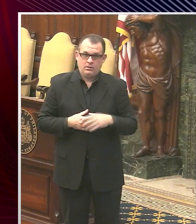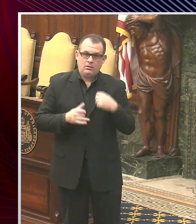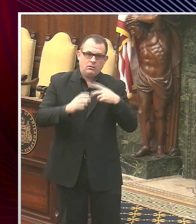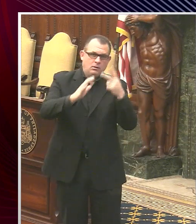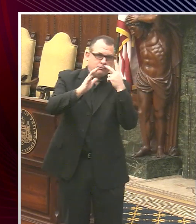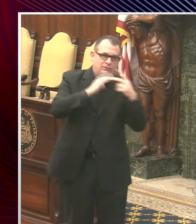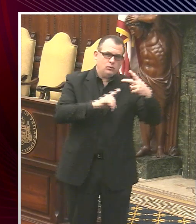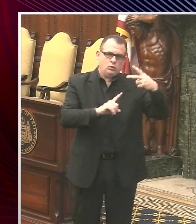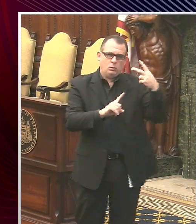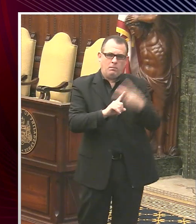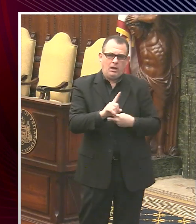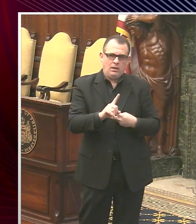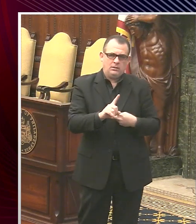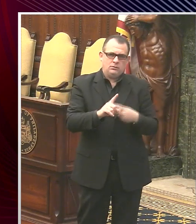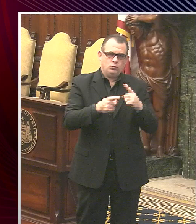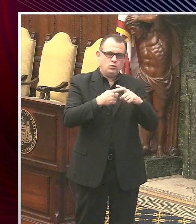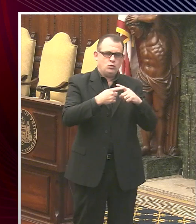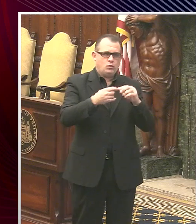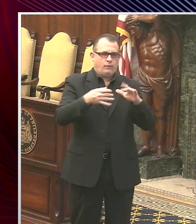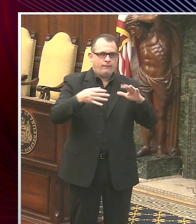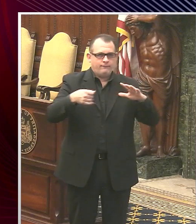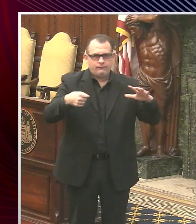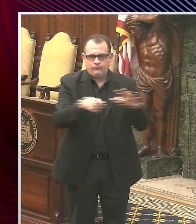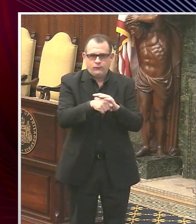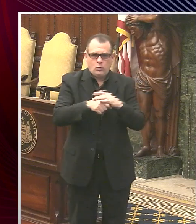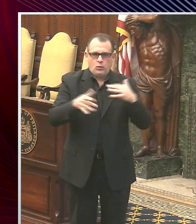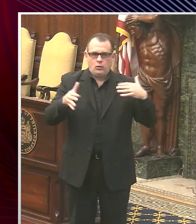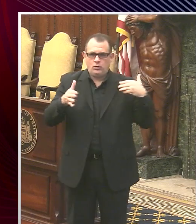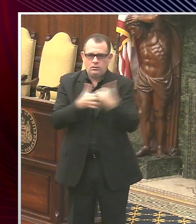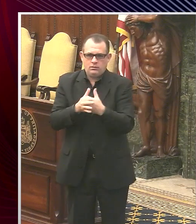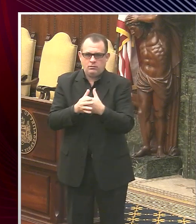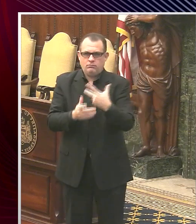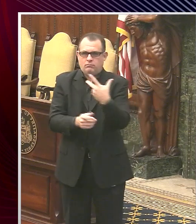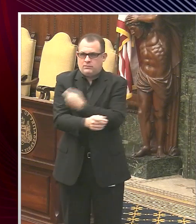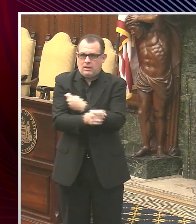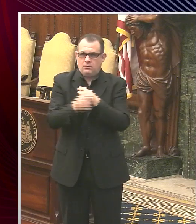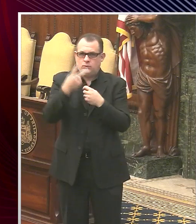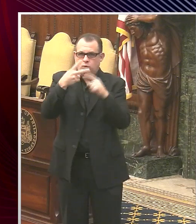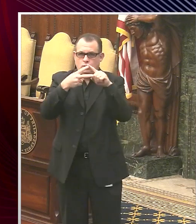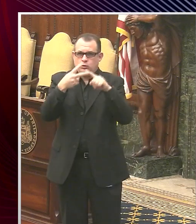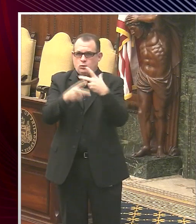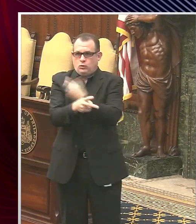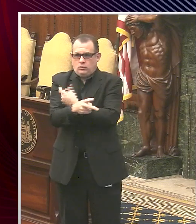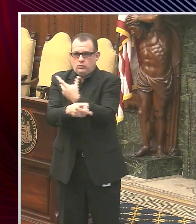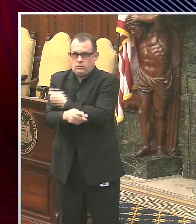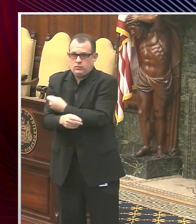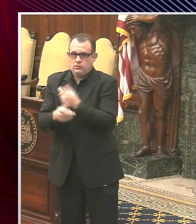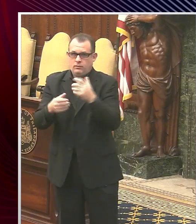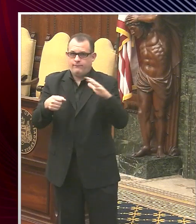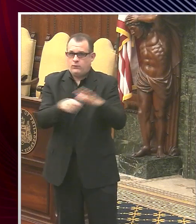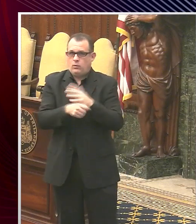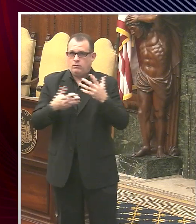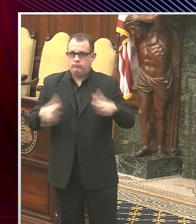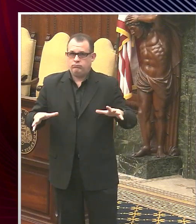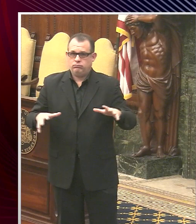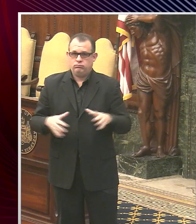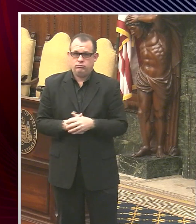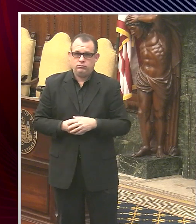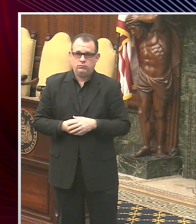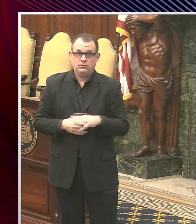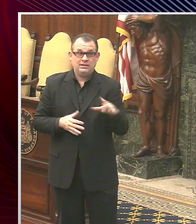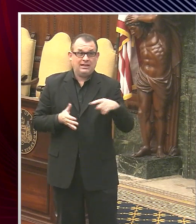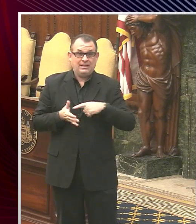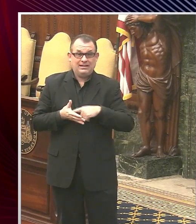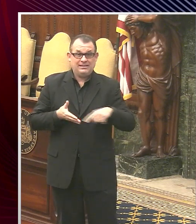them to get through both doses in all the nursing homes in the city. Now, this week, we'll be providing